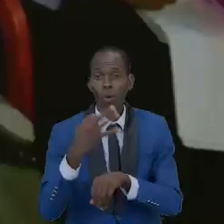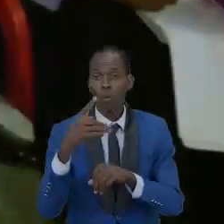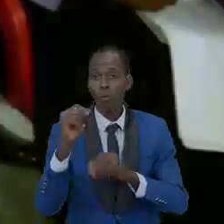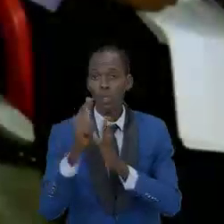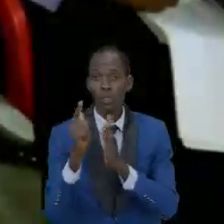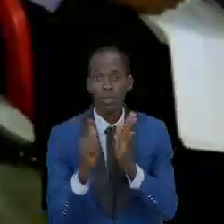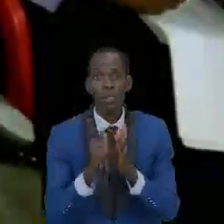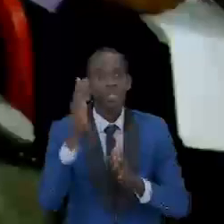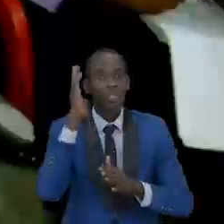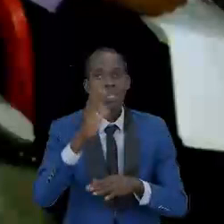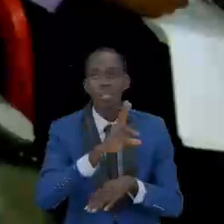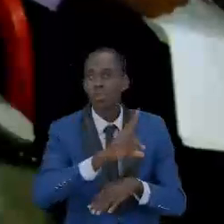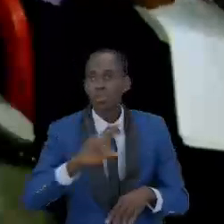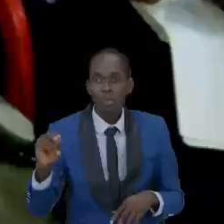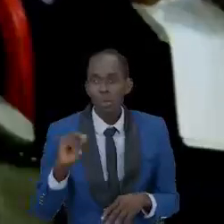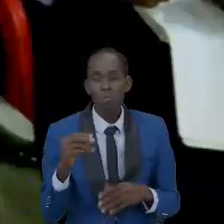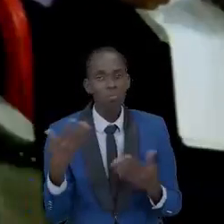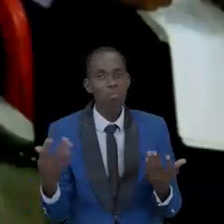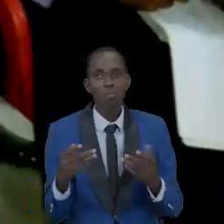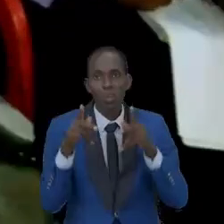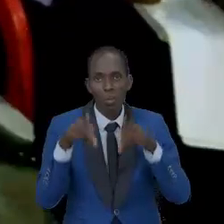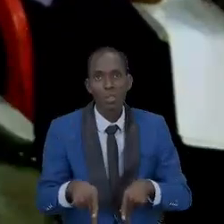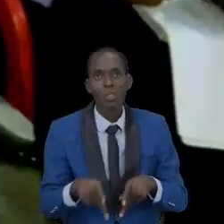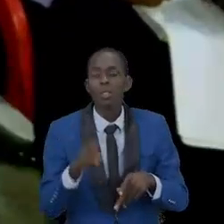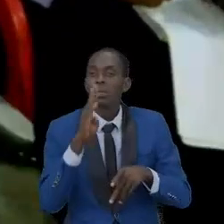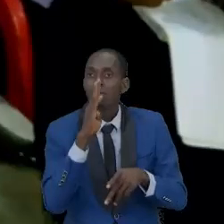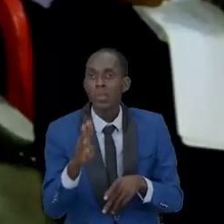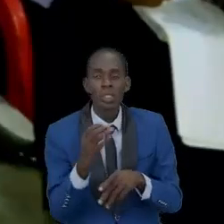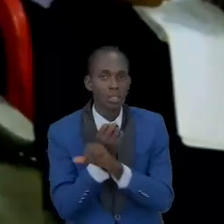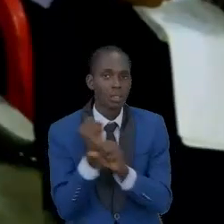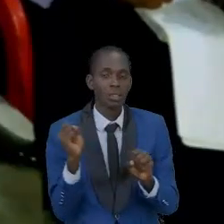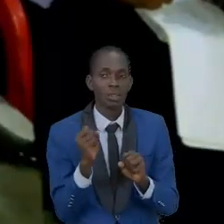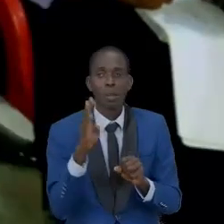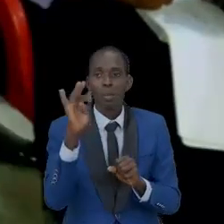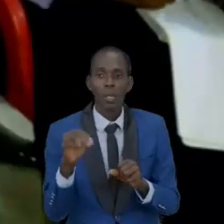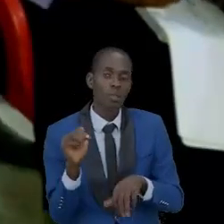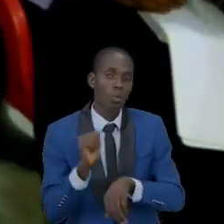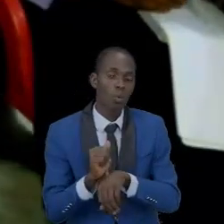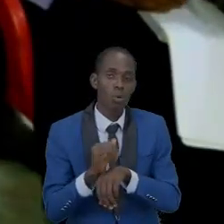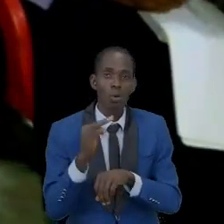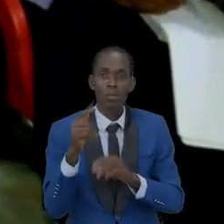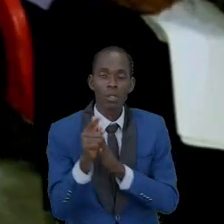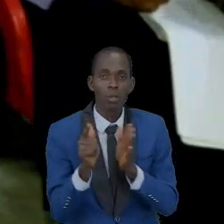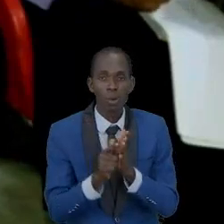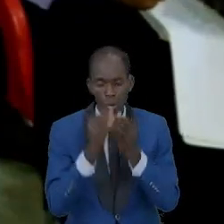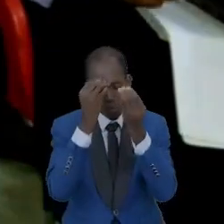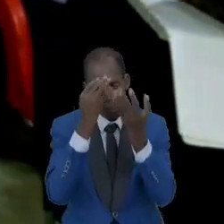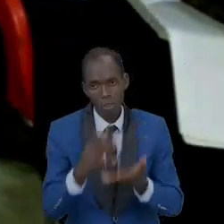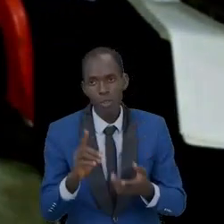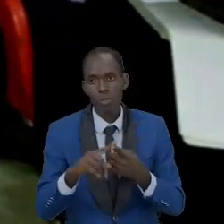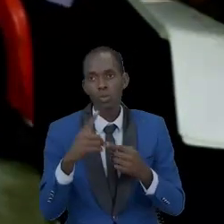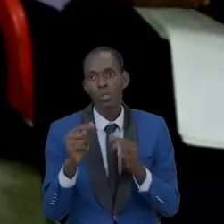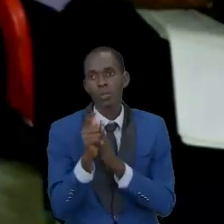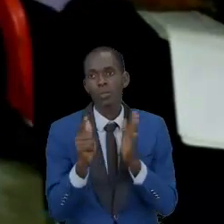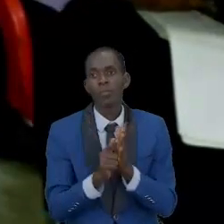no flesh be justified. By the works of the law, obedience to the law, and